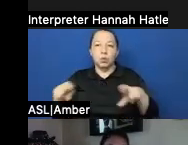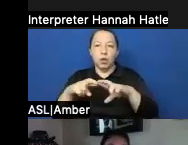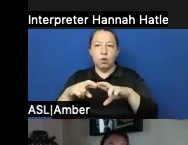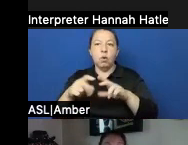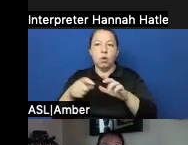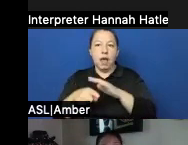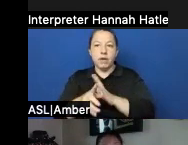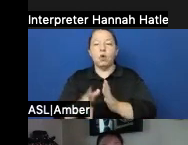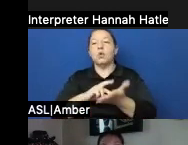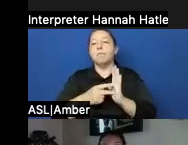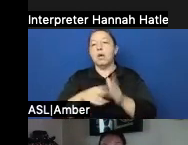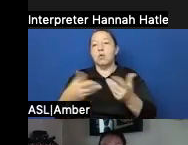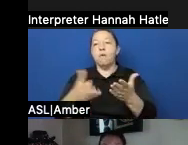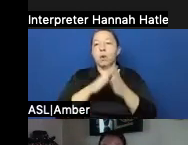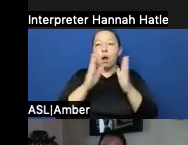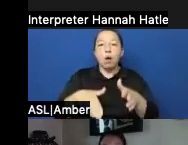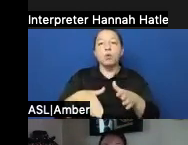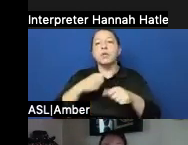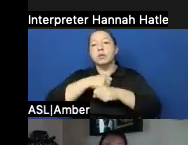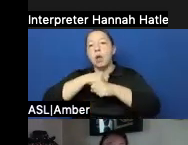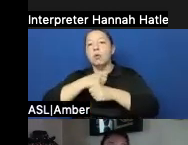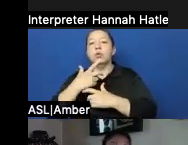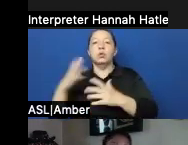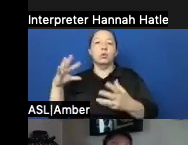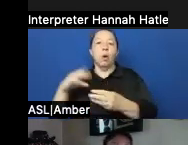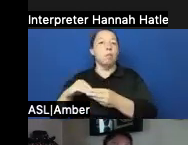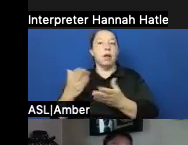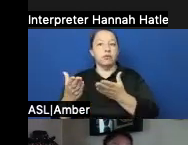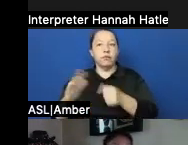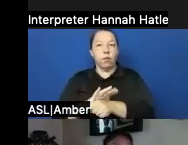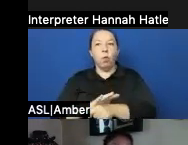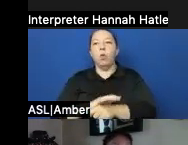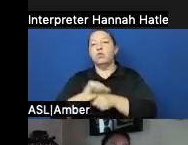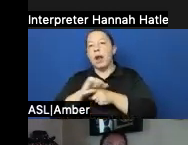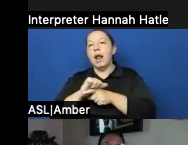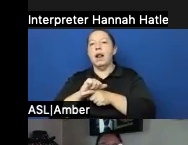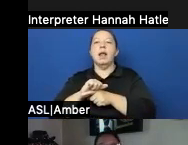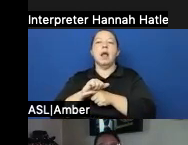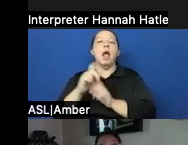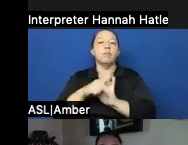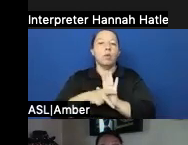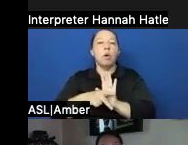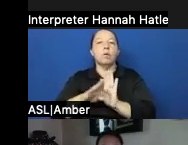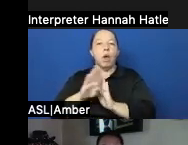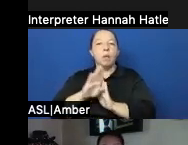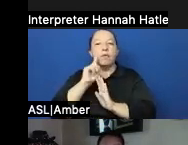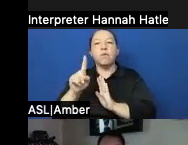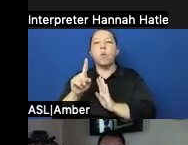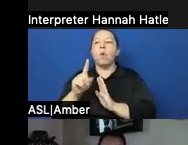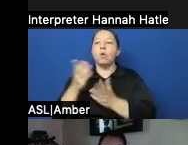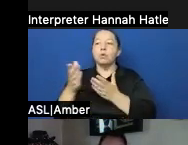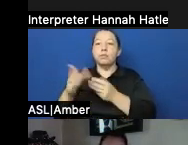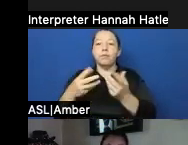shelter, wraparound and comprehensive services, and then training and protocol development for intersecting services and